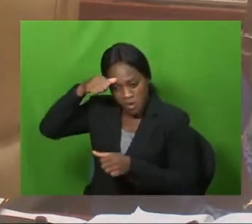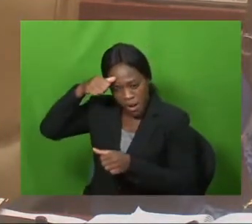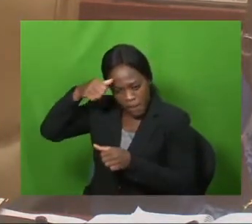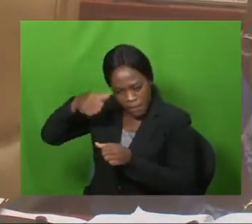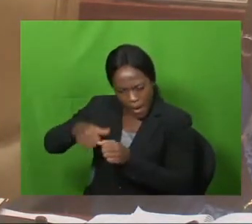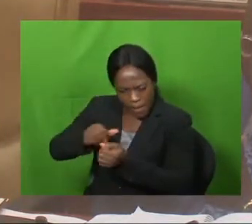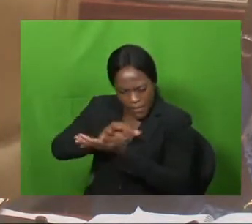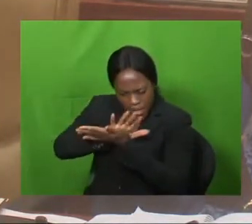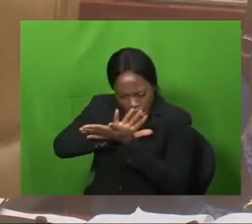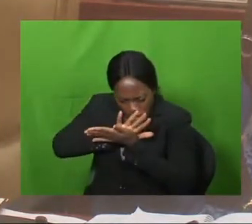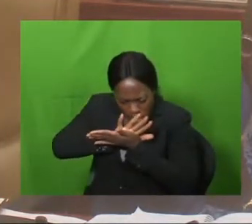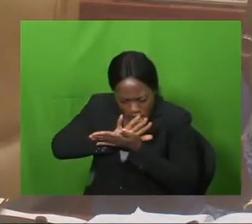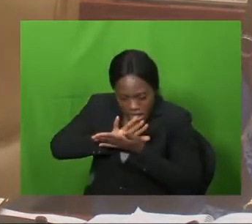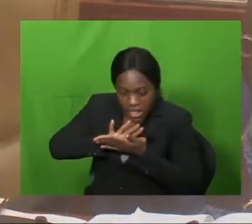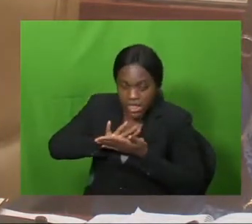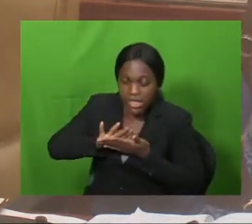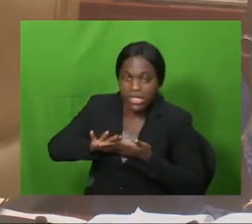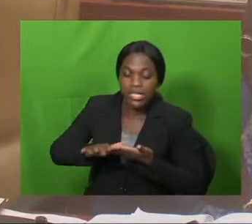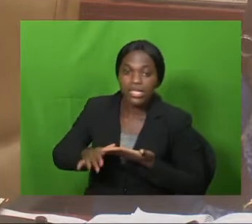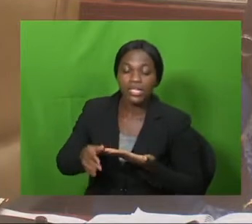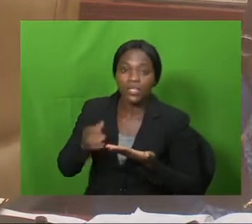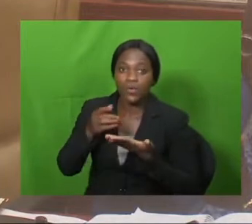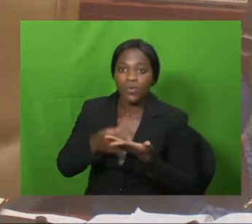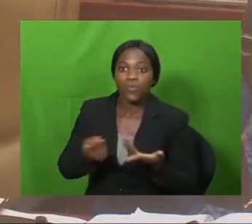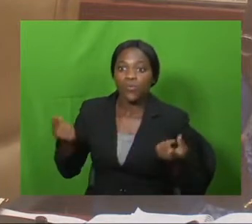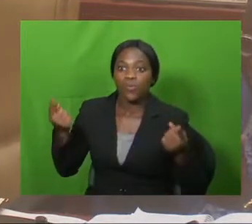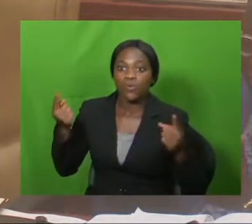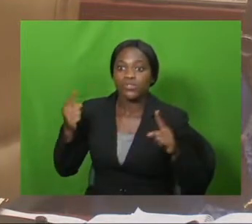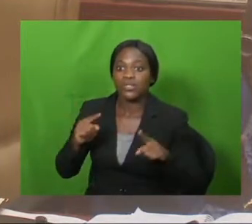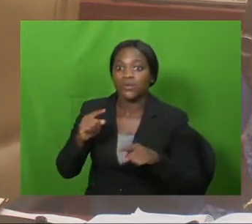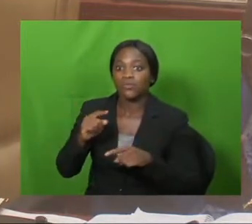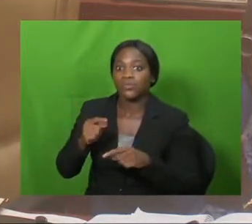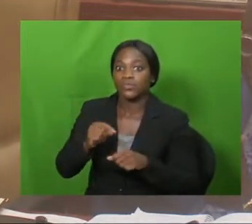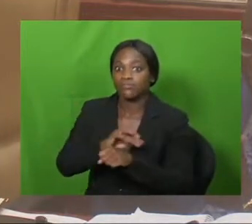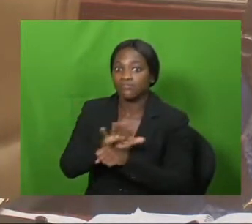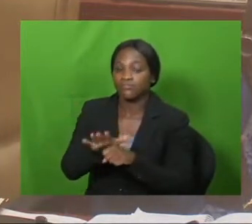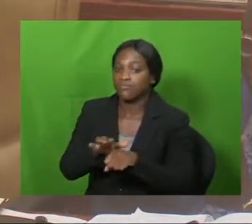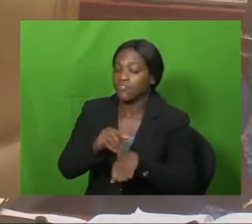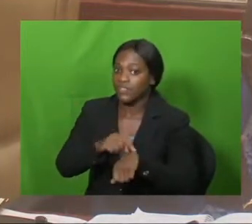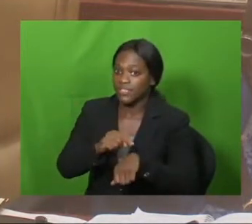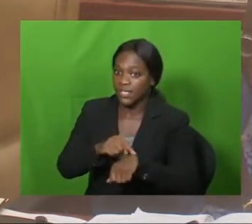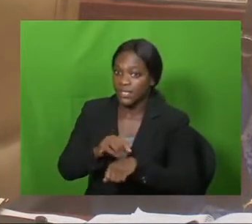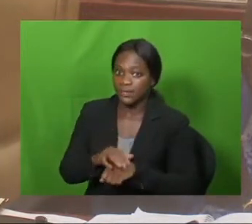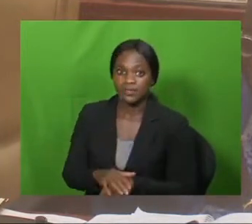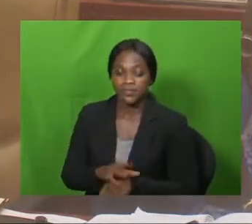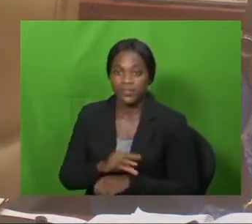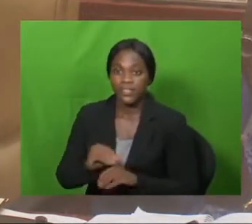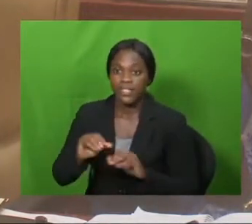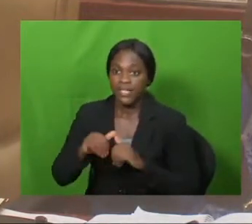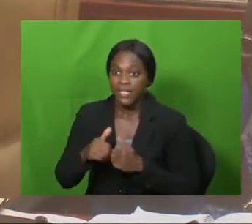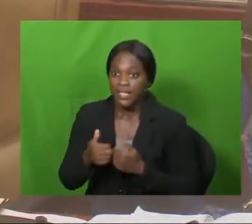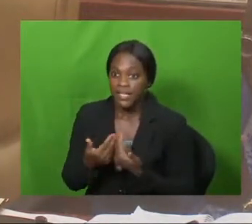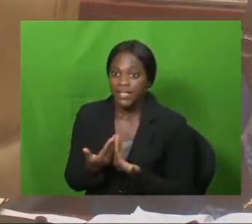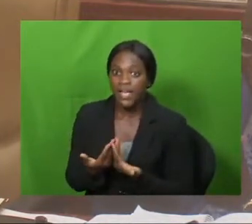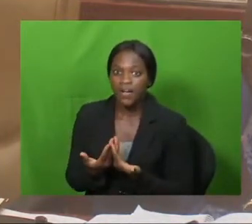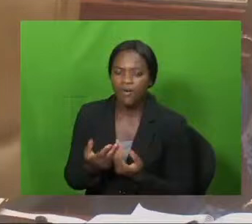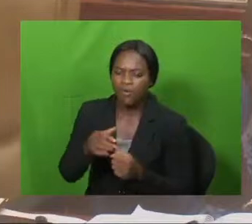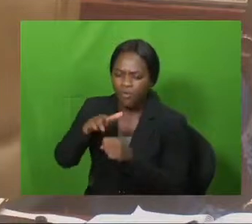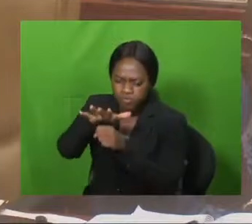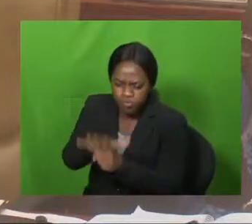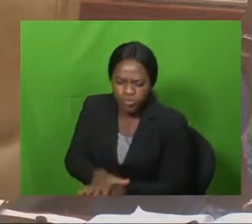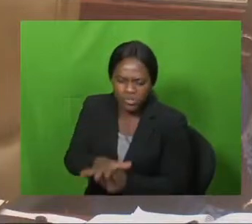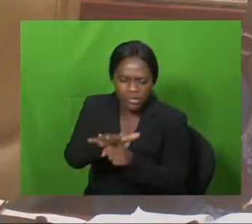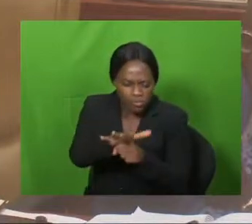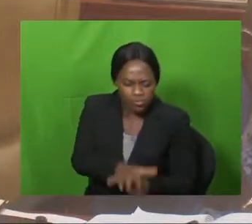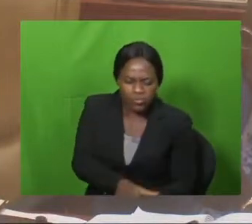went through during the year of COVID and how pressure was put on us to